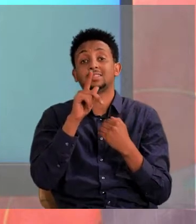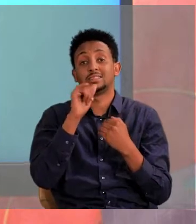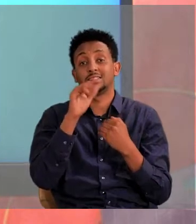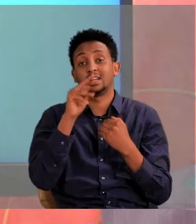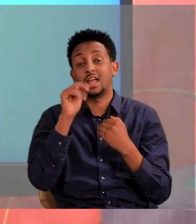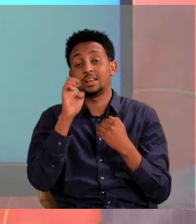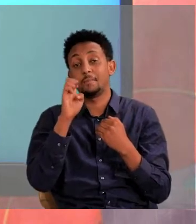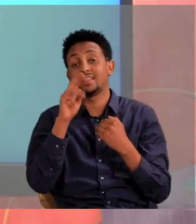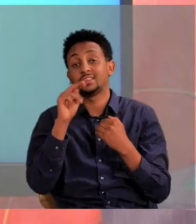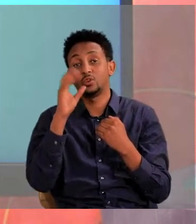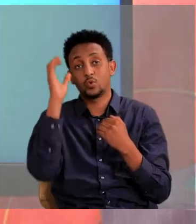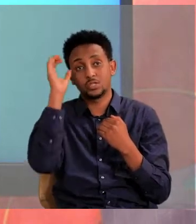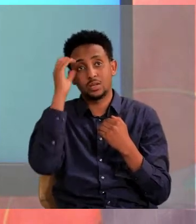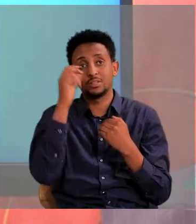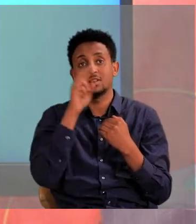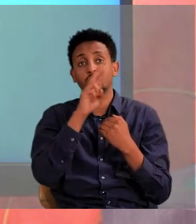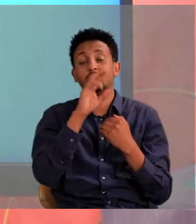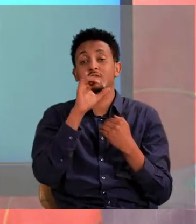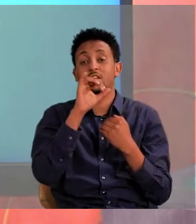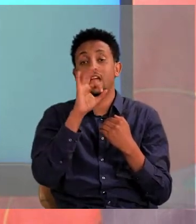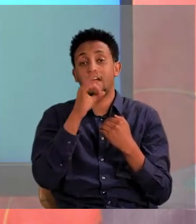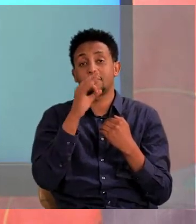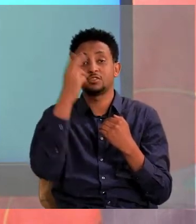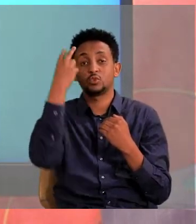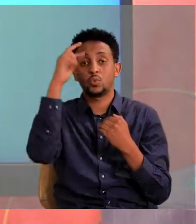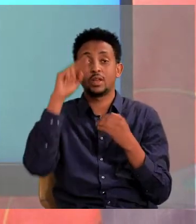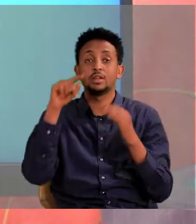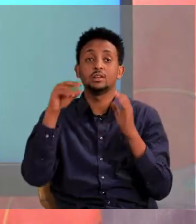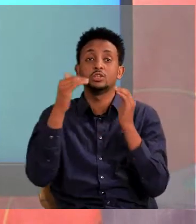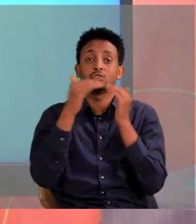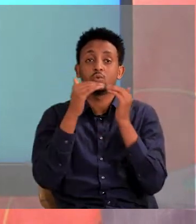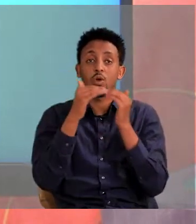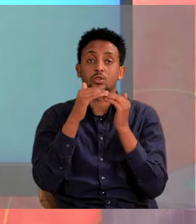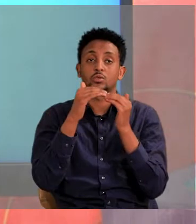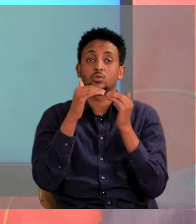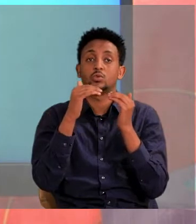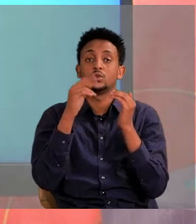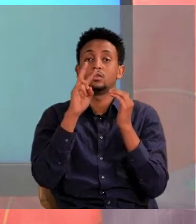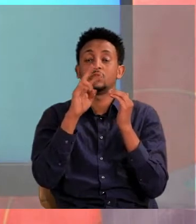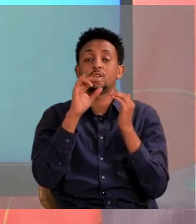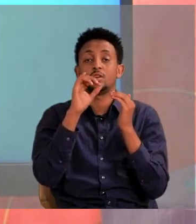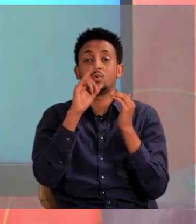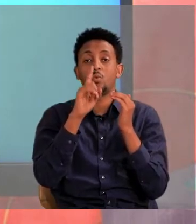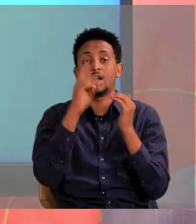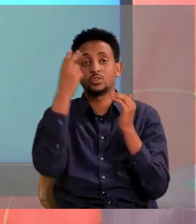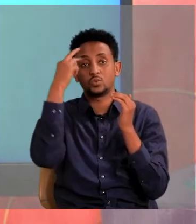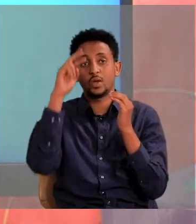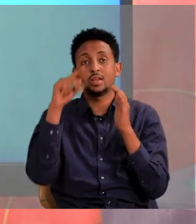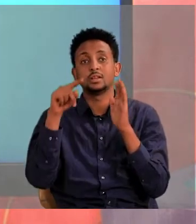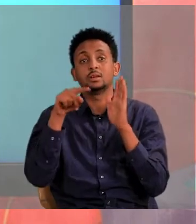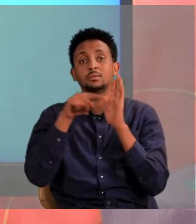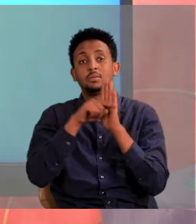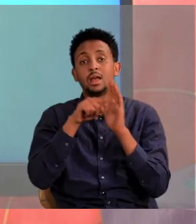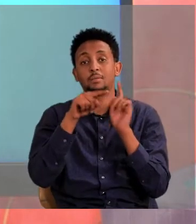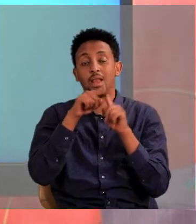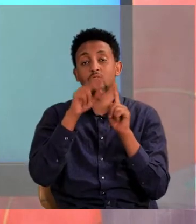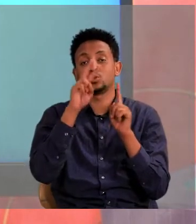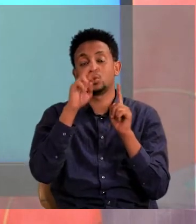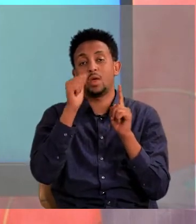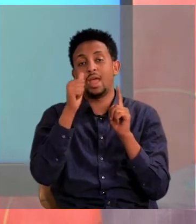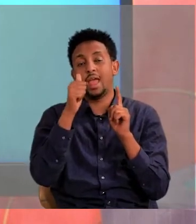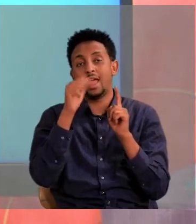final squared is equals to V initial squared plus 2AS. You have this